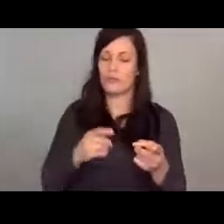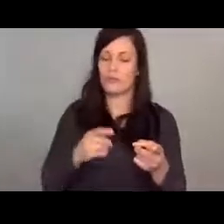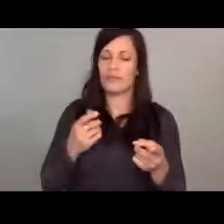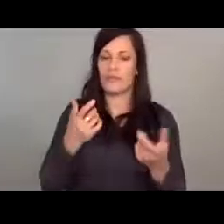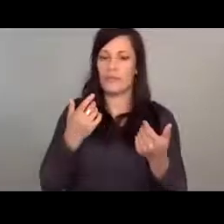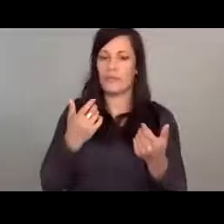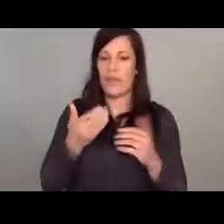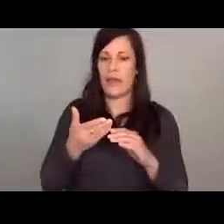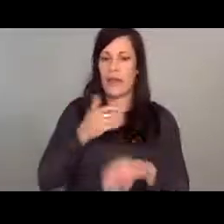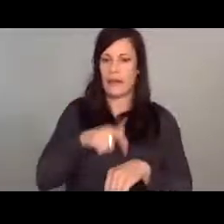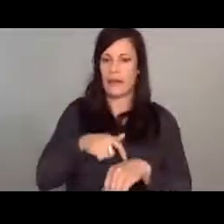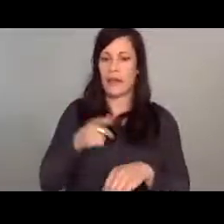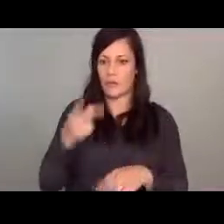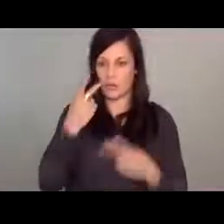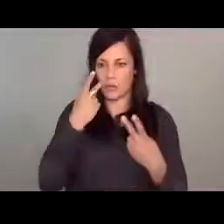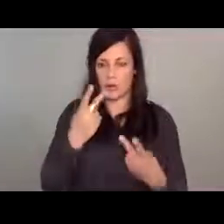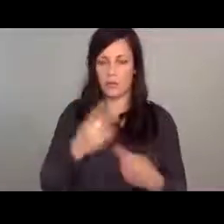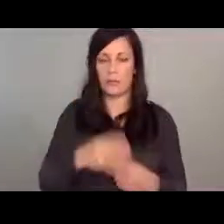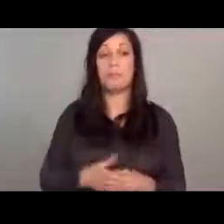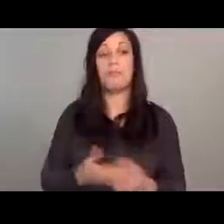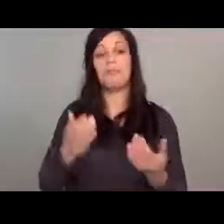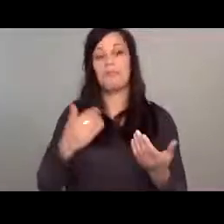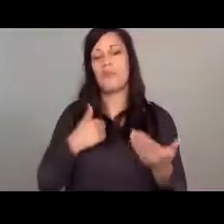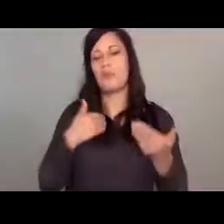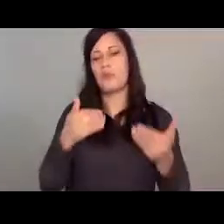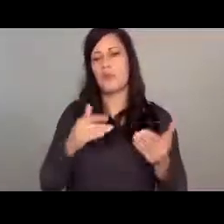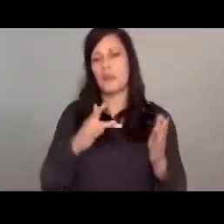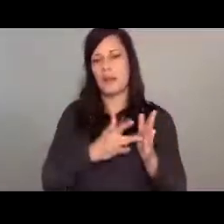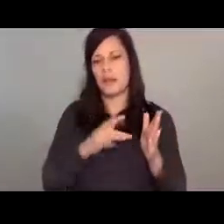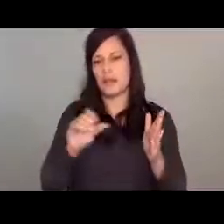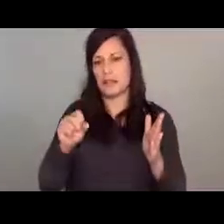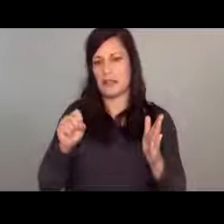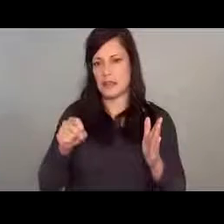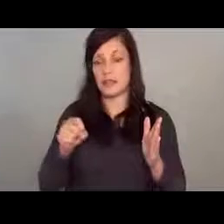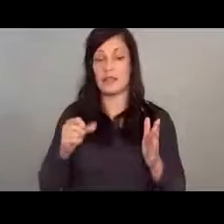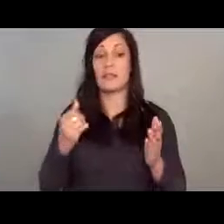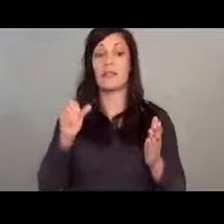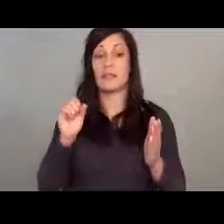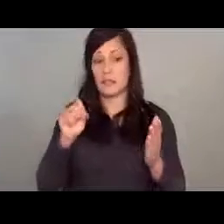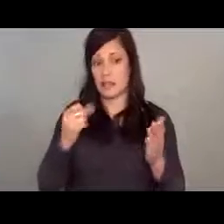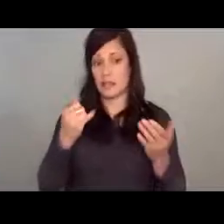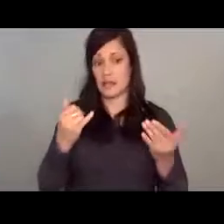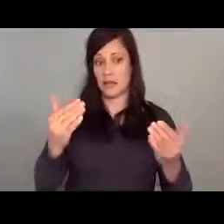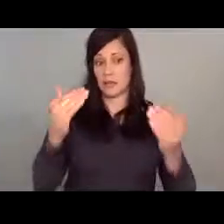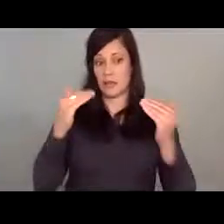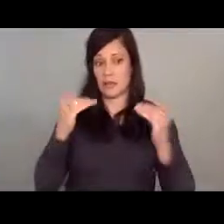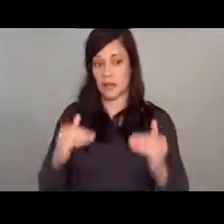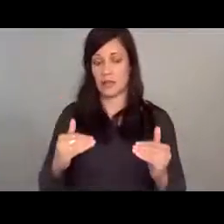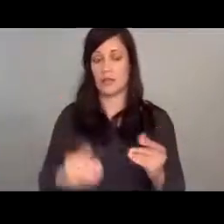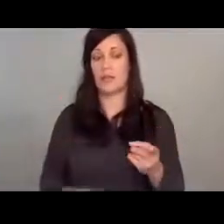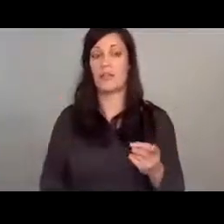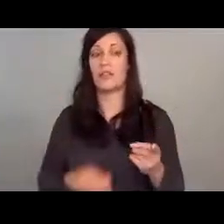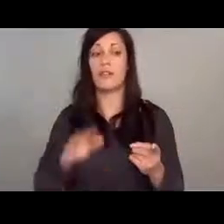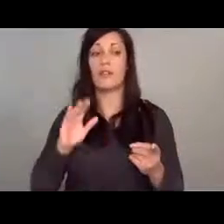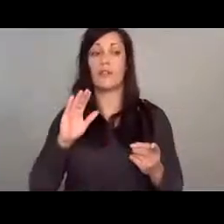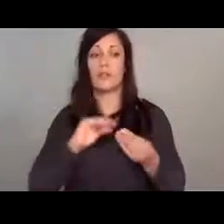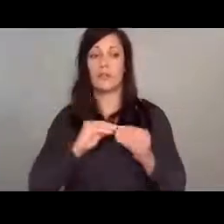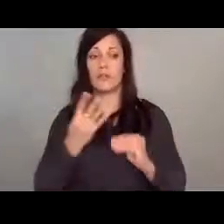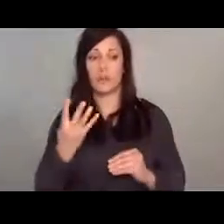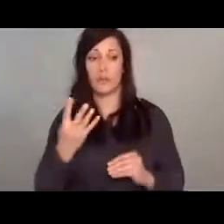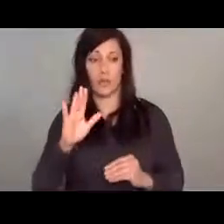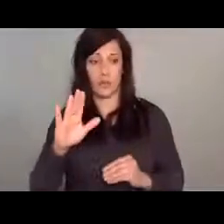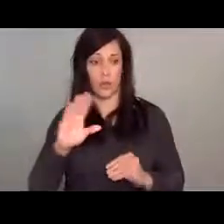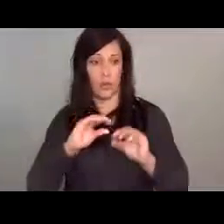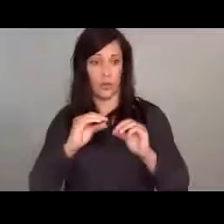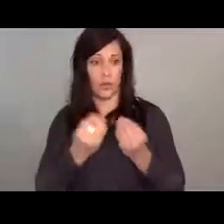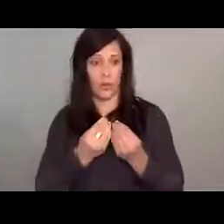yes. So that's going to let us continue on to this next section. Does your organization operate in one or more of